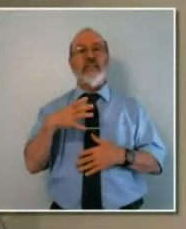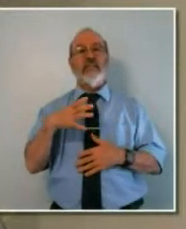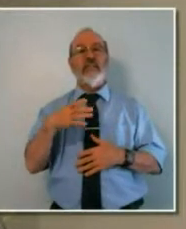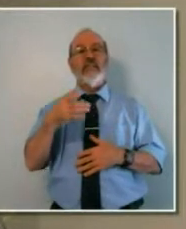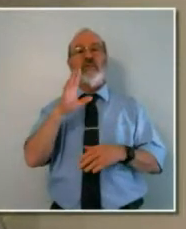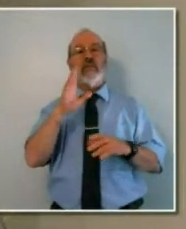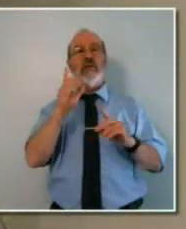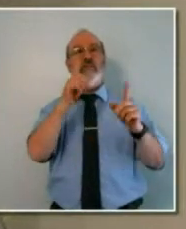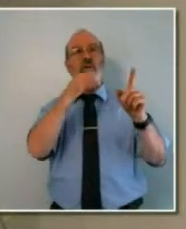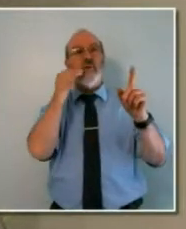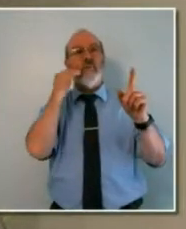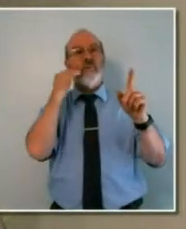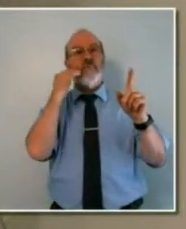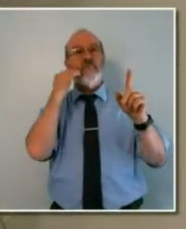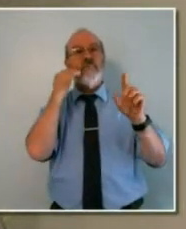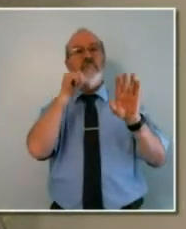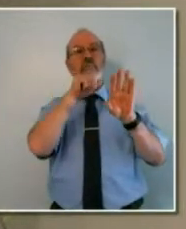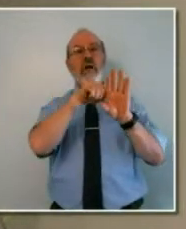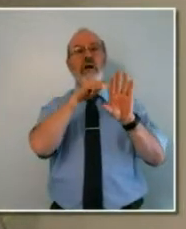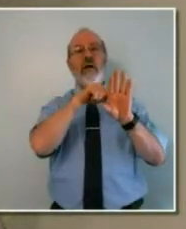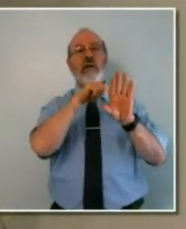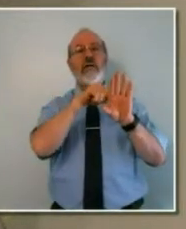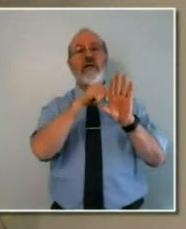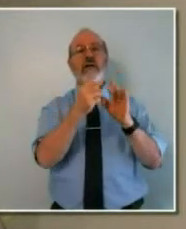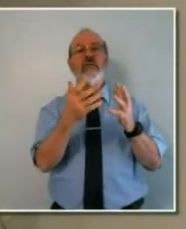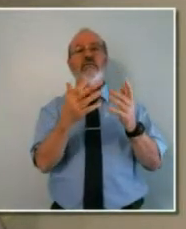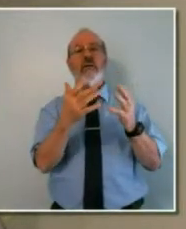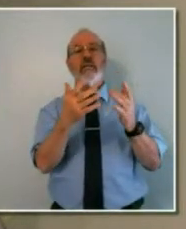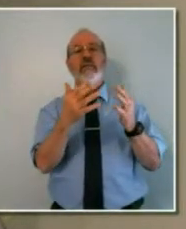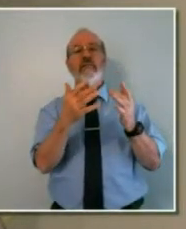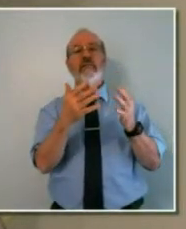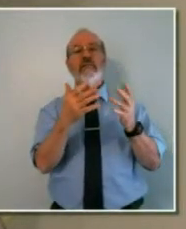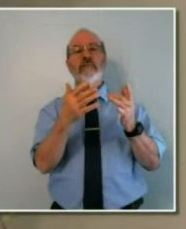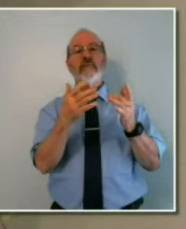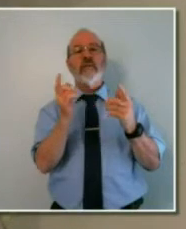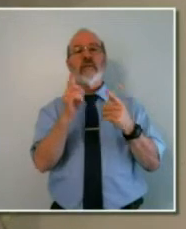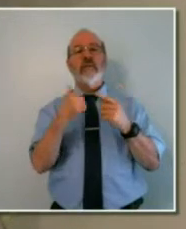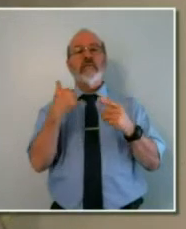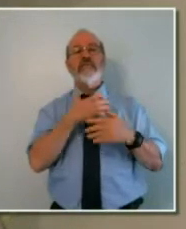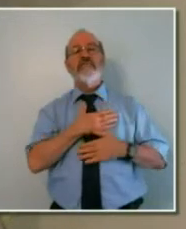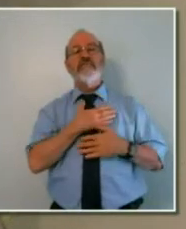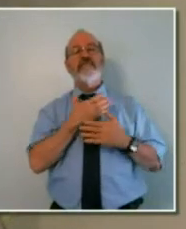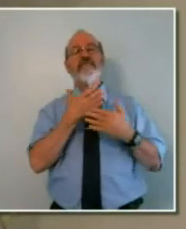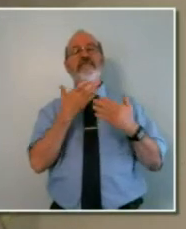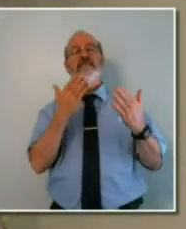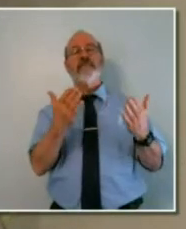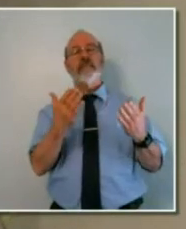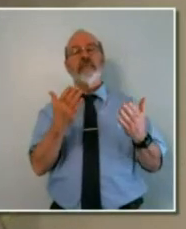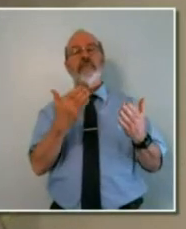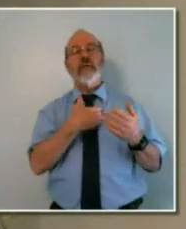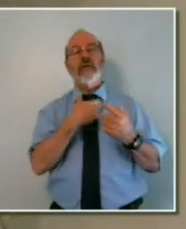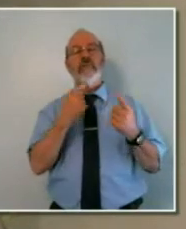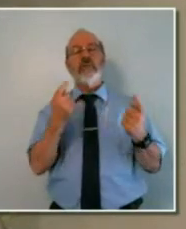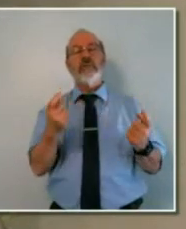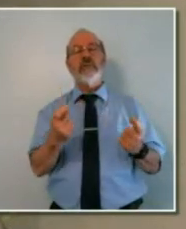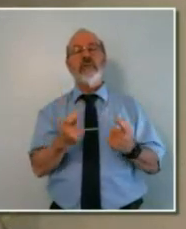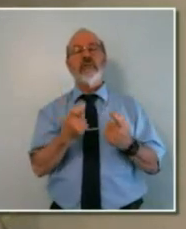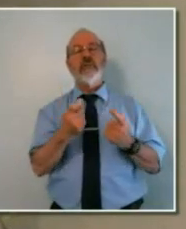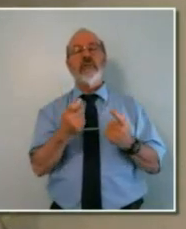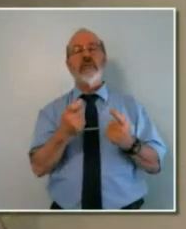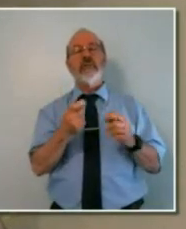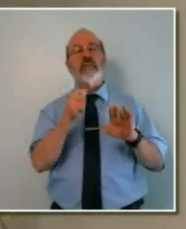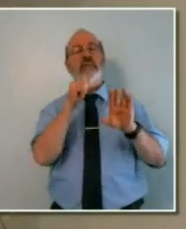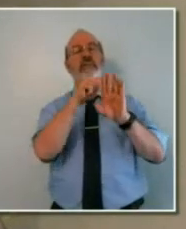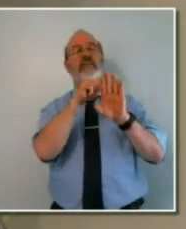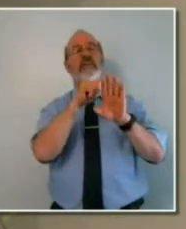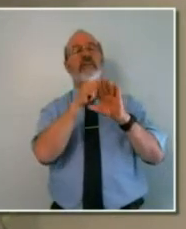home, and he's waiting till we acknowledge our transgressions. Let's knock